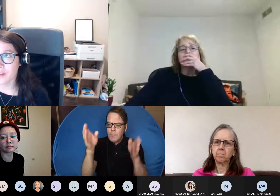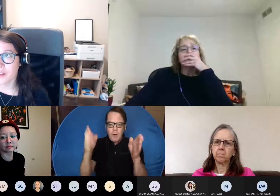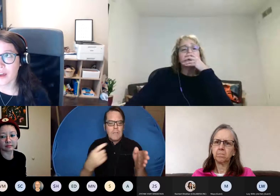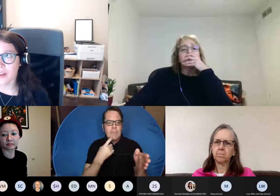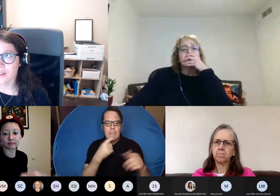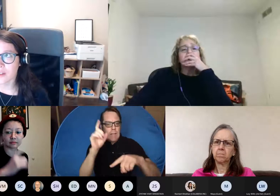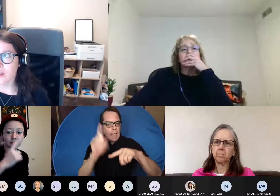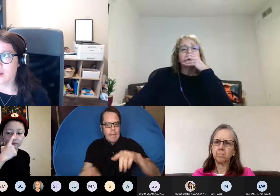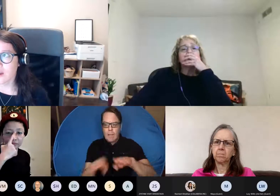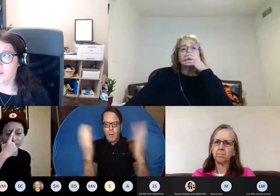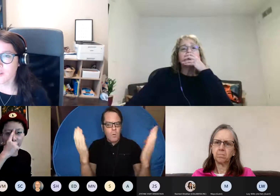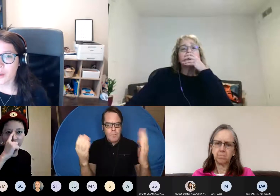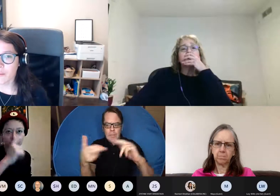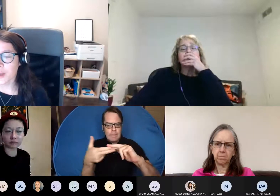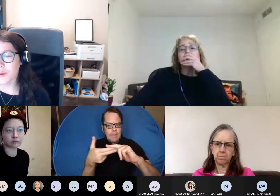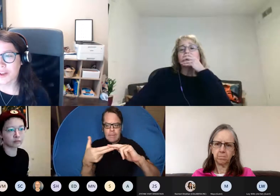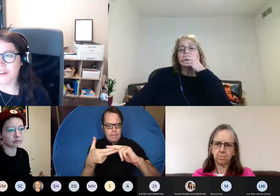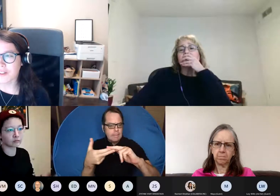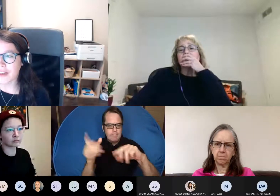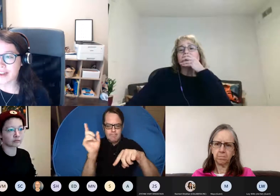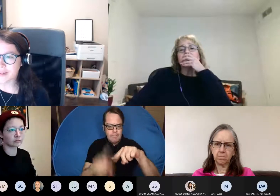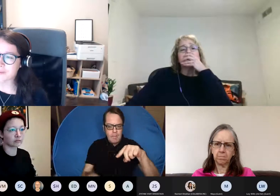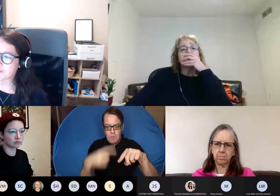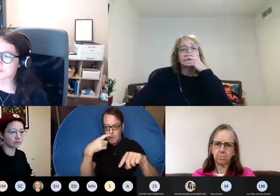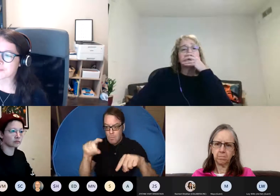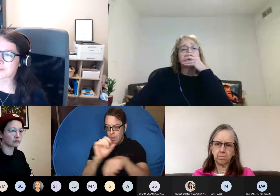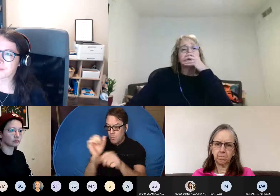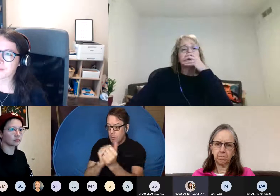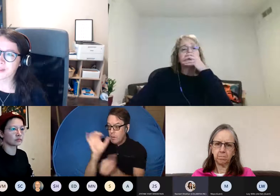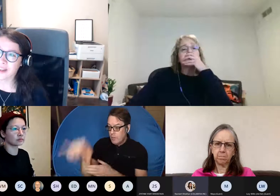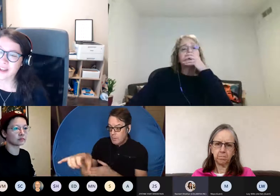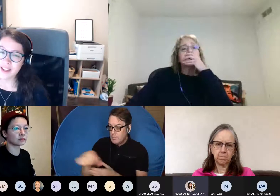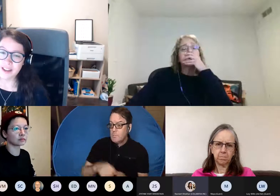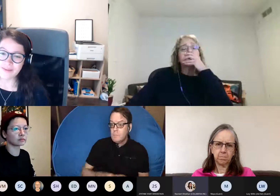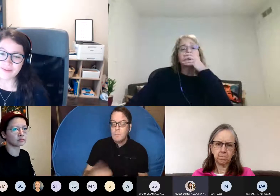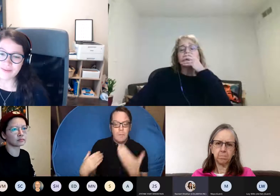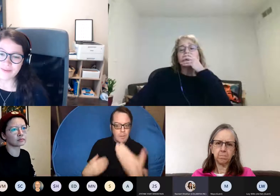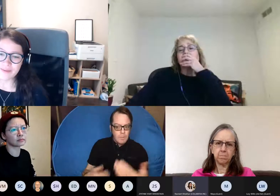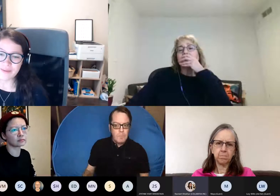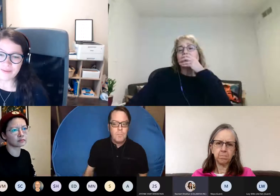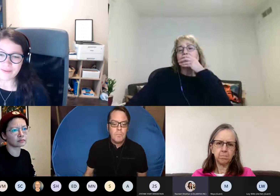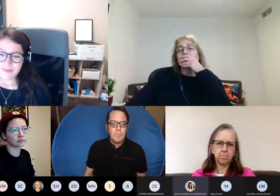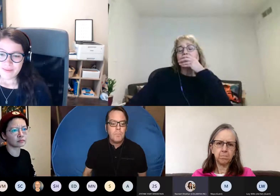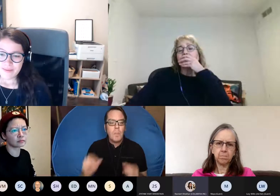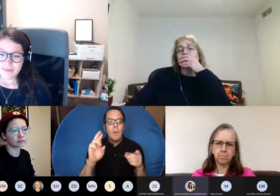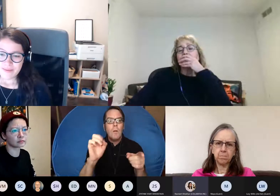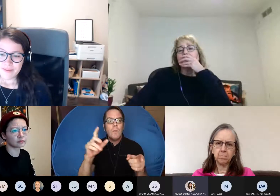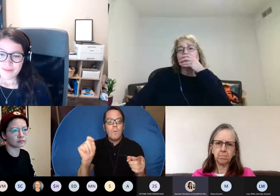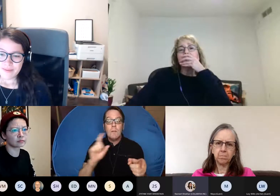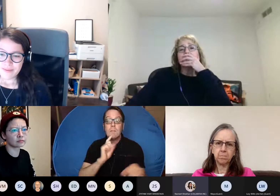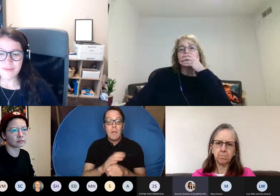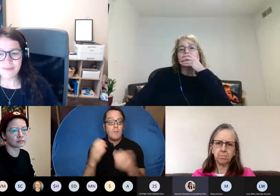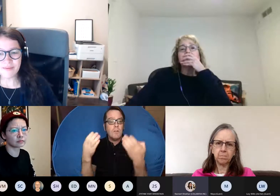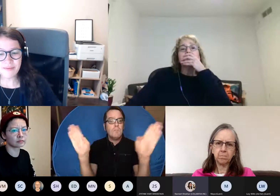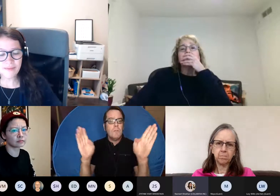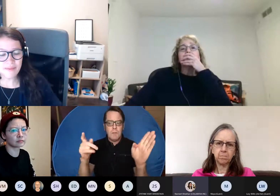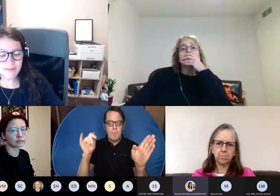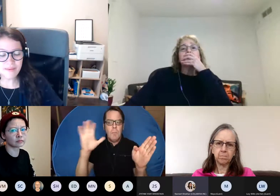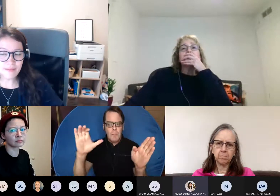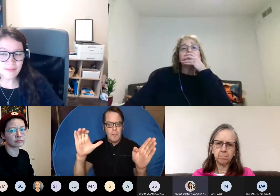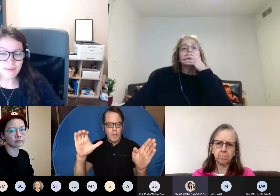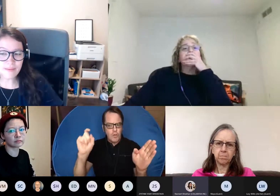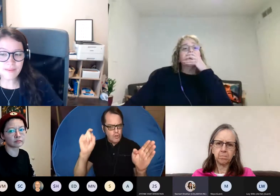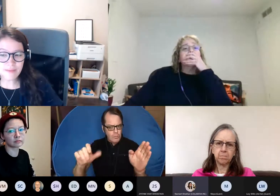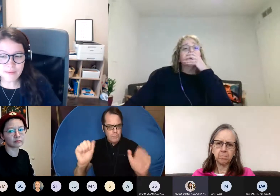open up the slides, if you wouldn't mind working on that. It is actually public, so you should be able